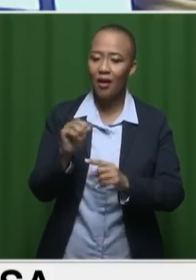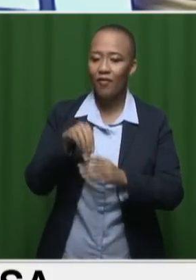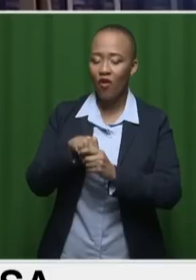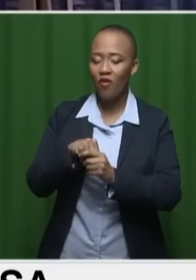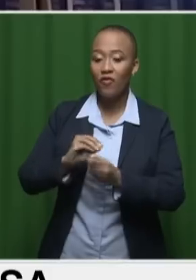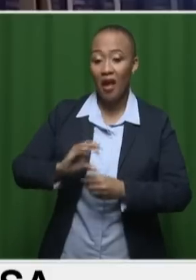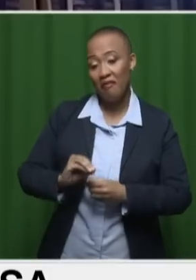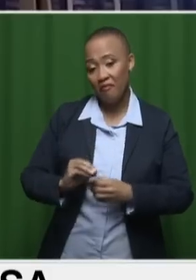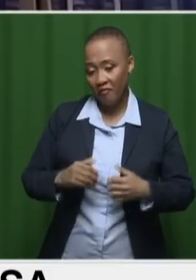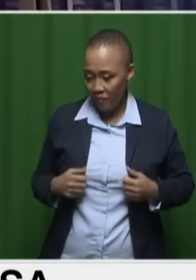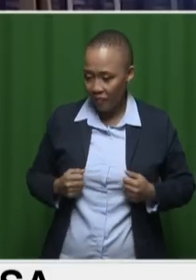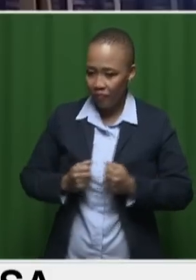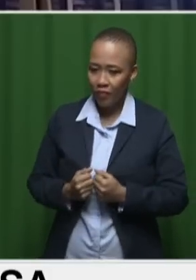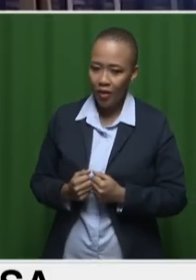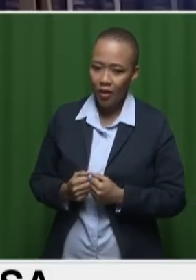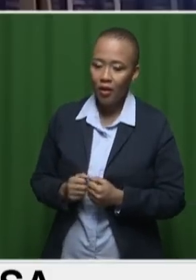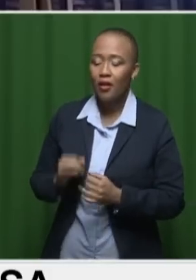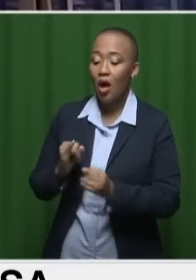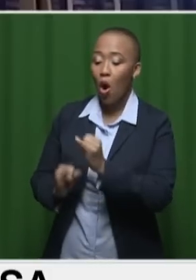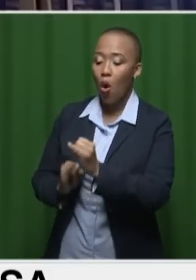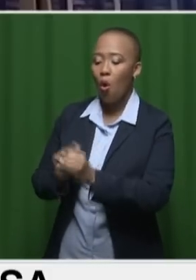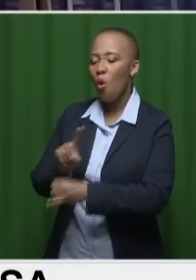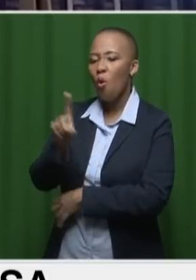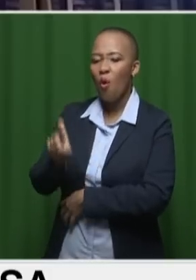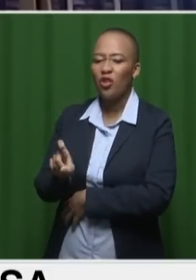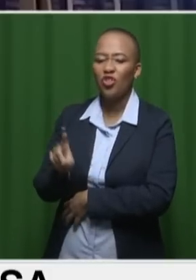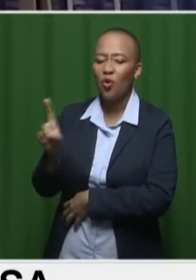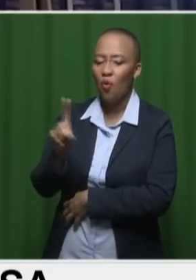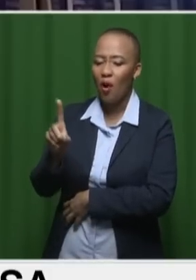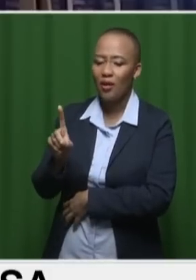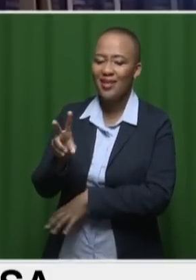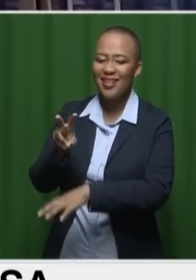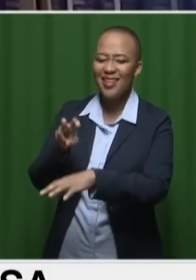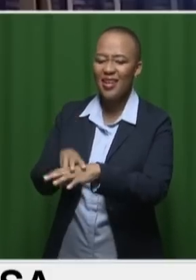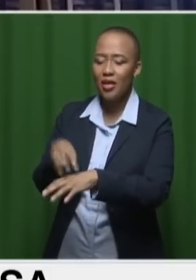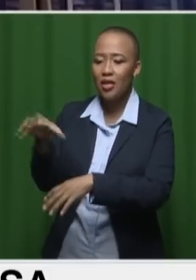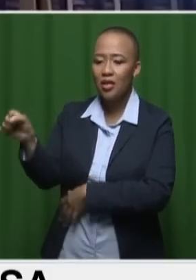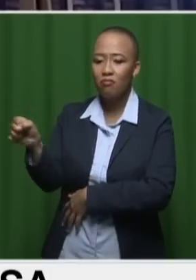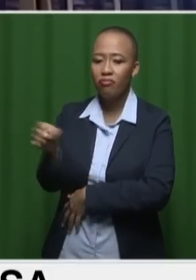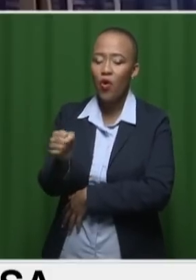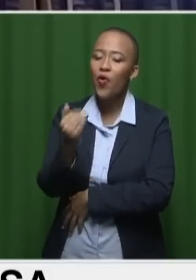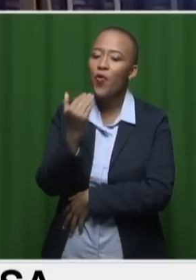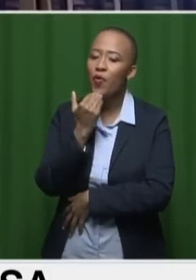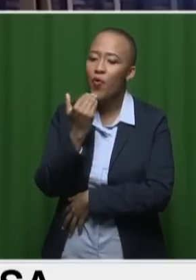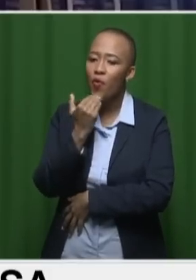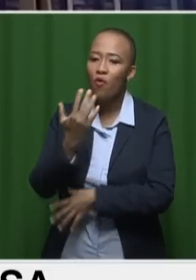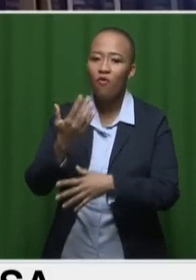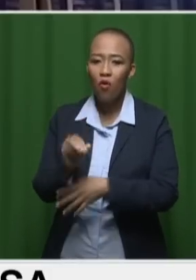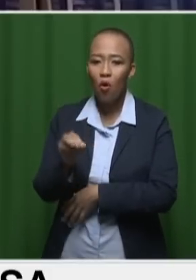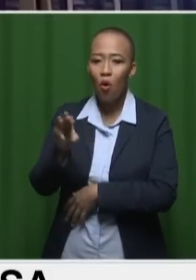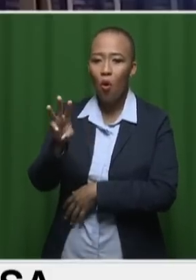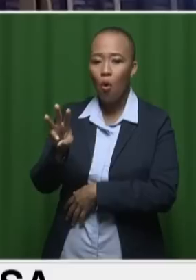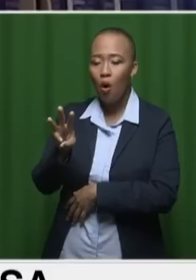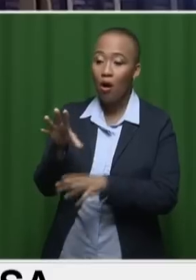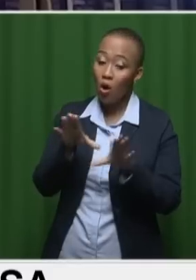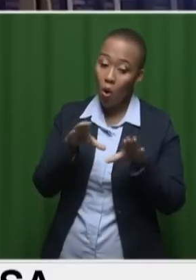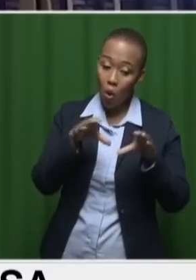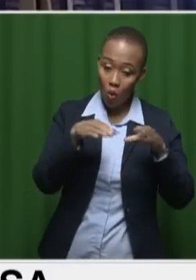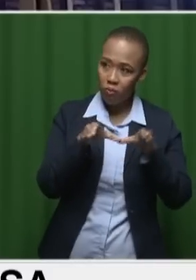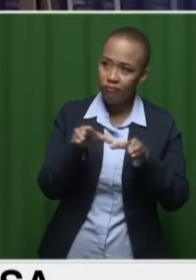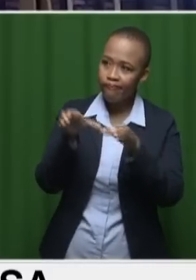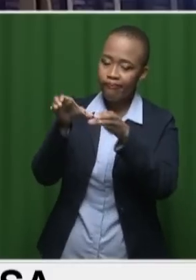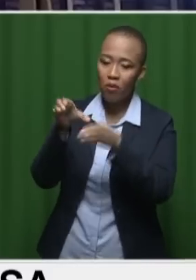developing countries that have often seen to be in as targets of the International Criminal Court, there is an important